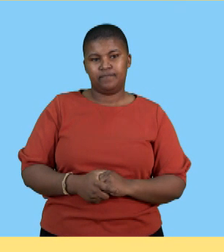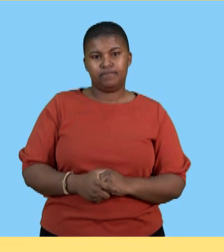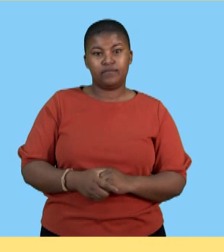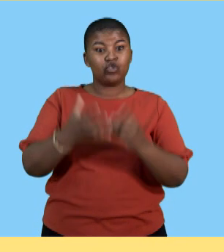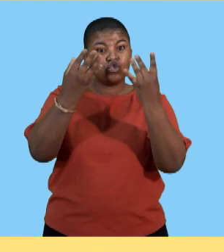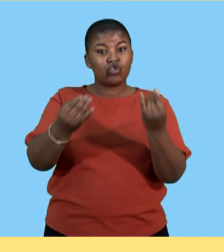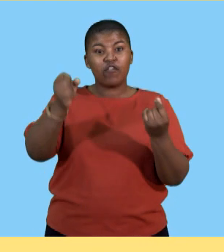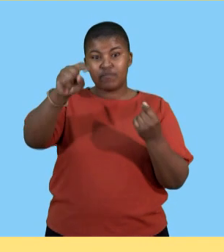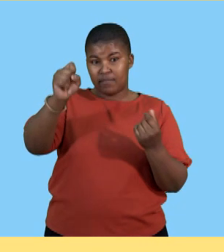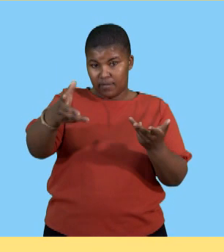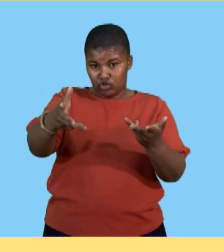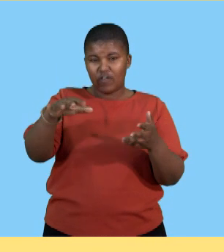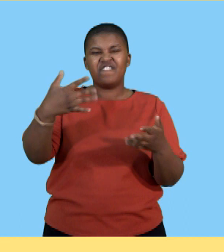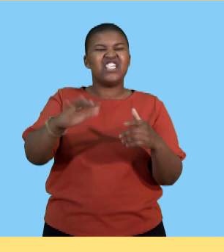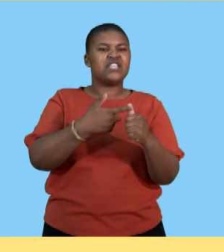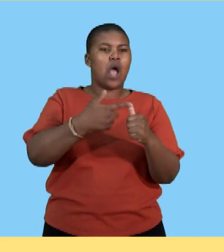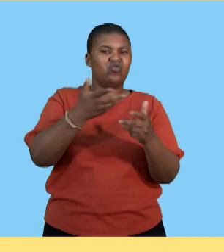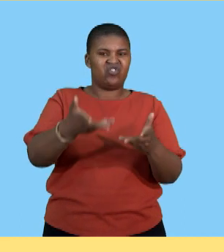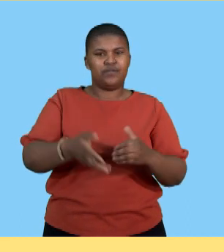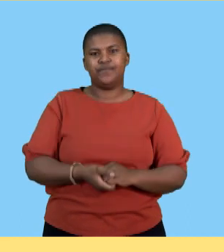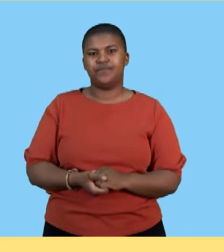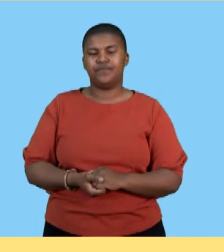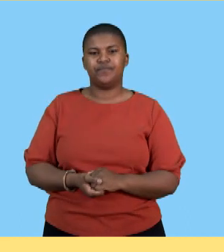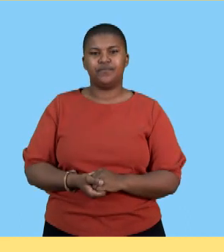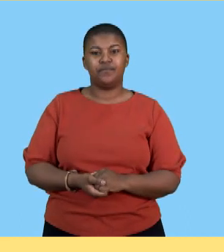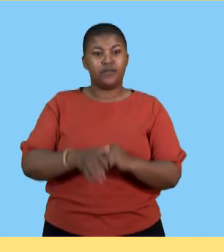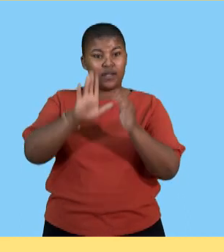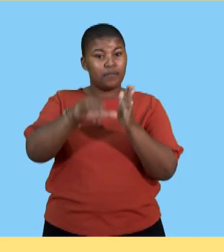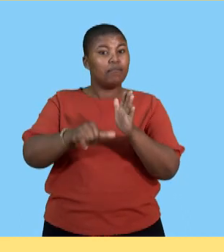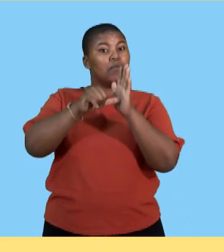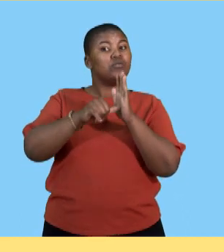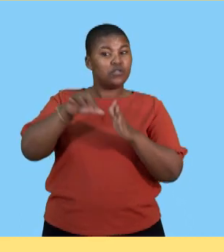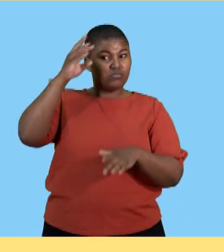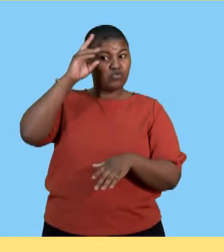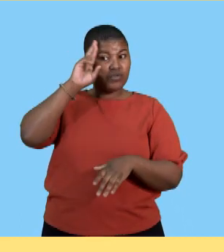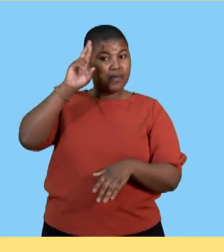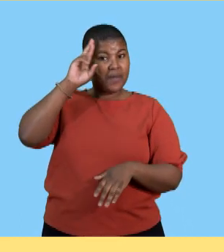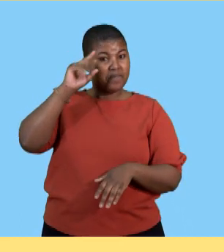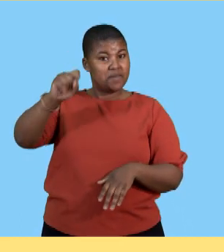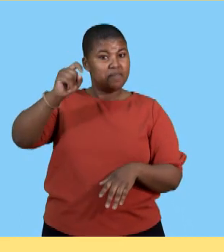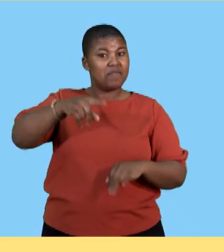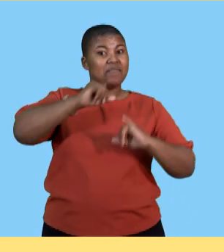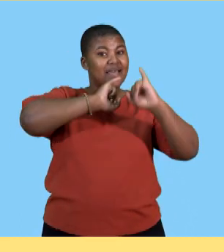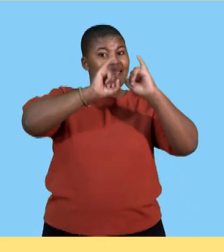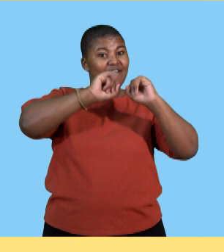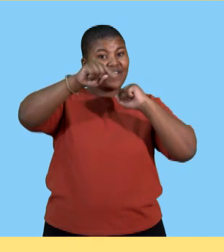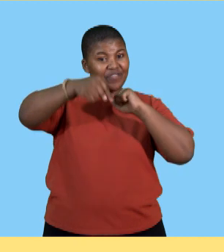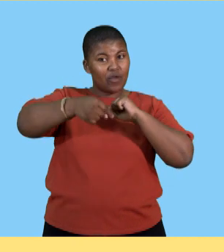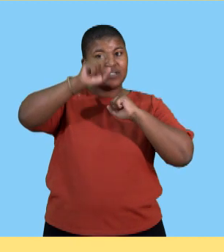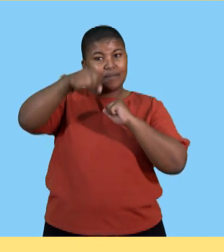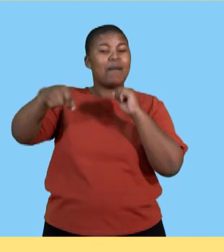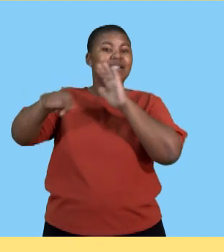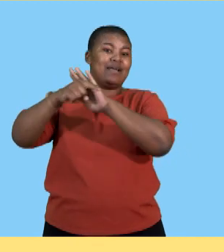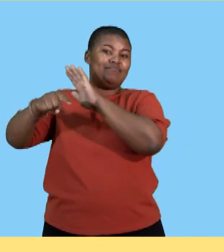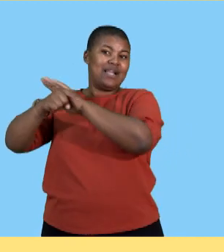solution to what we have calculated. Very important that you remember that this 11,000 must be subtracted from